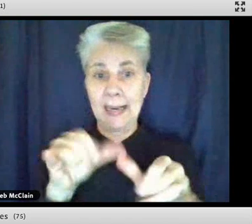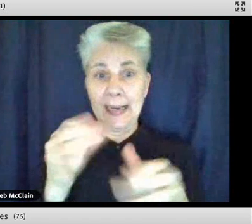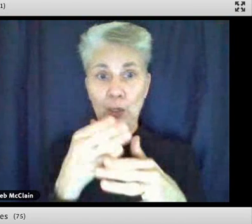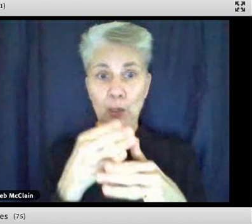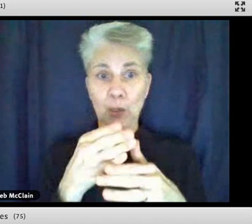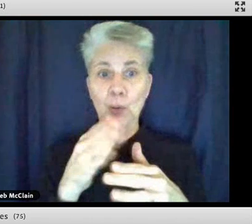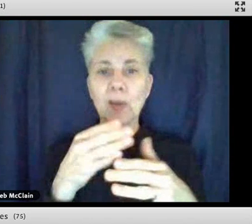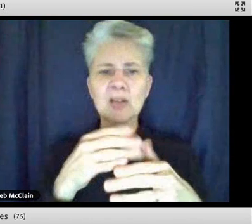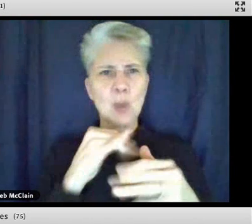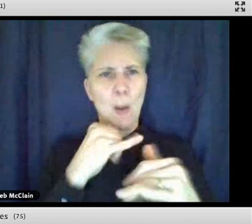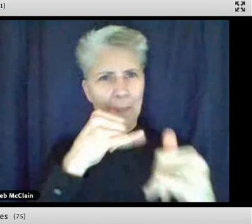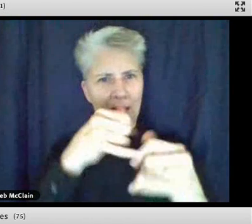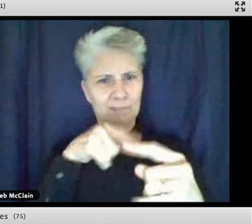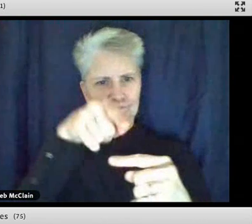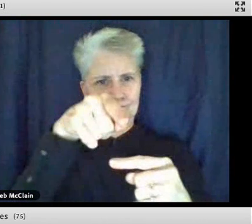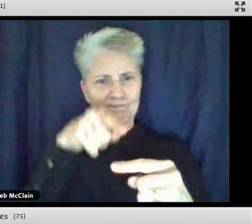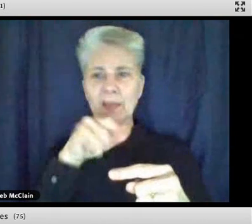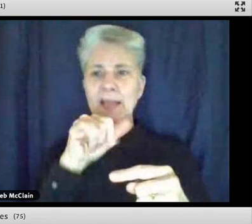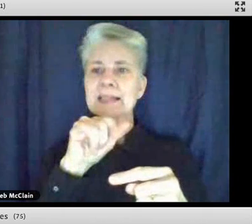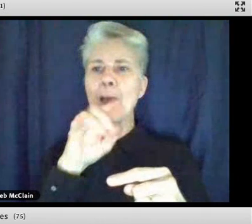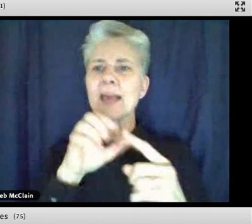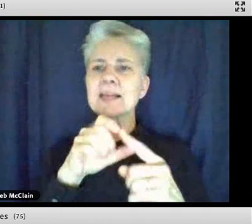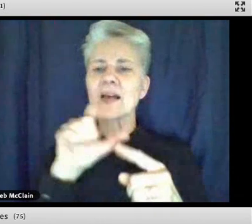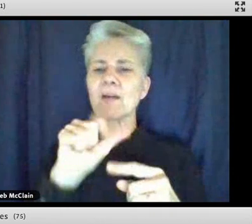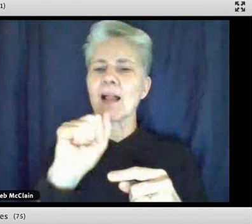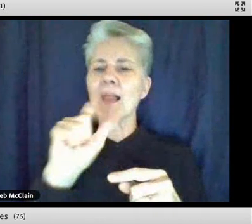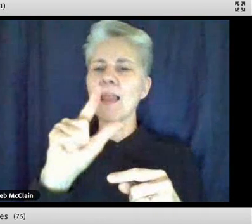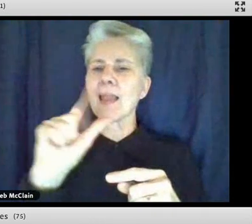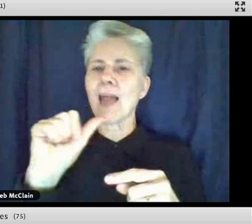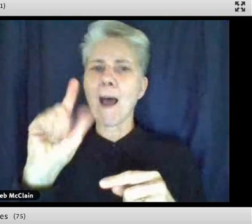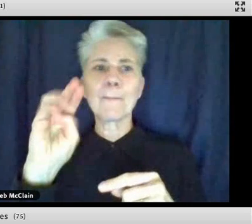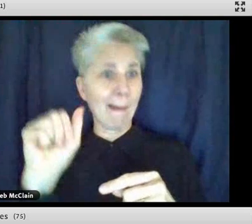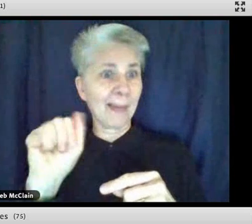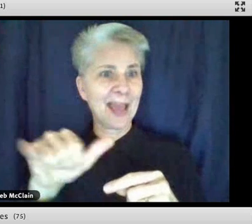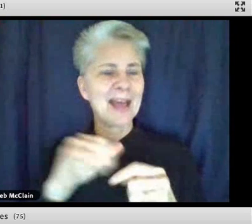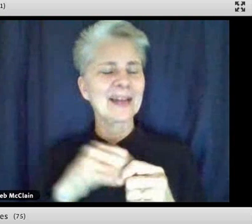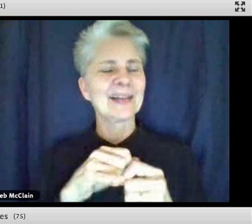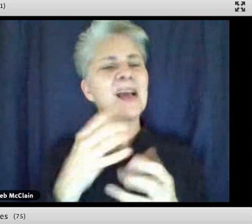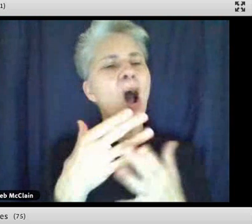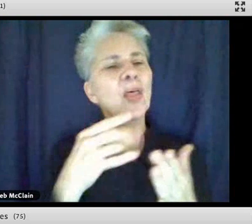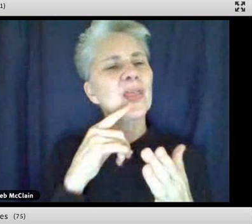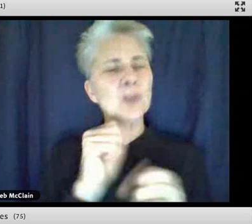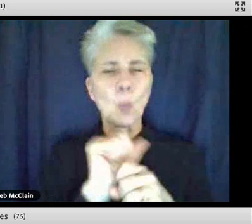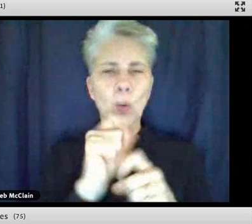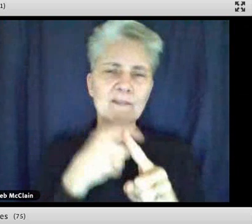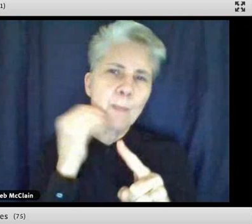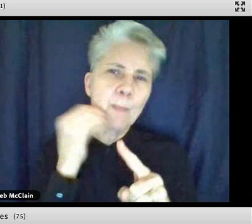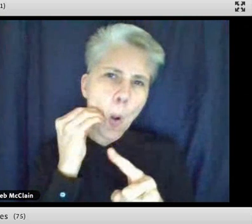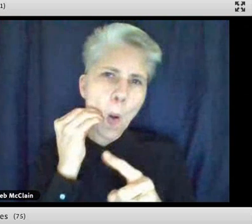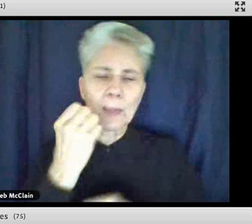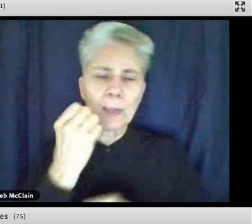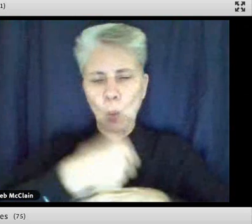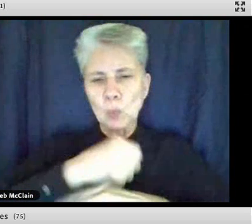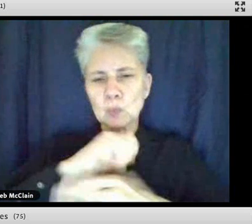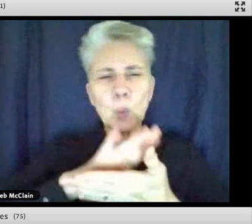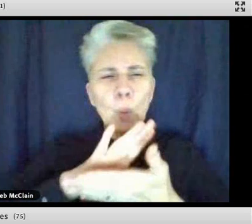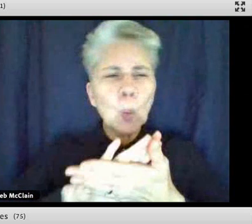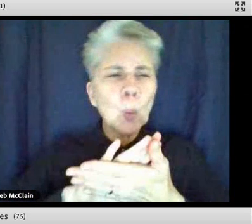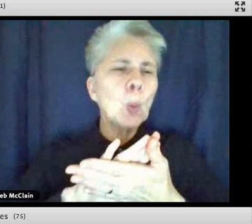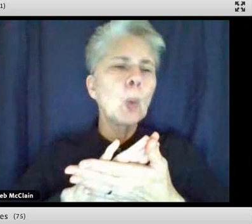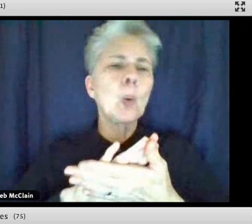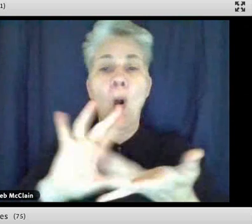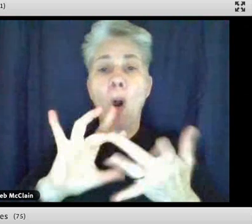llama. So that's something to think about. And it's also things like working from home, closing schools,